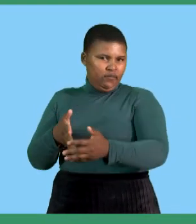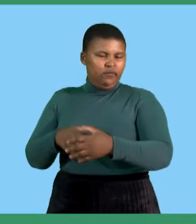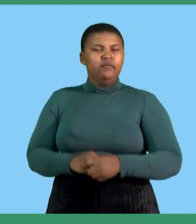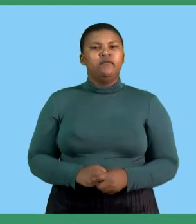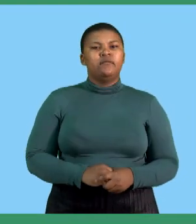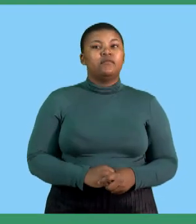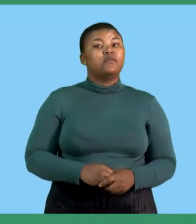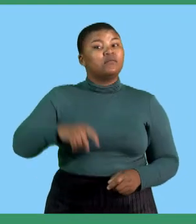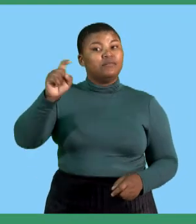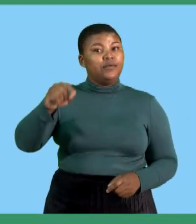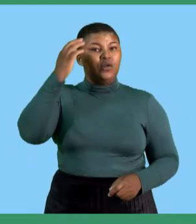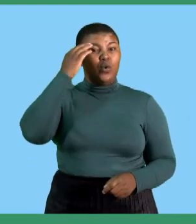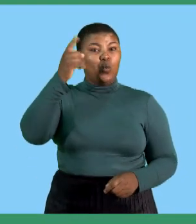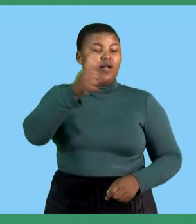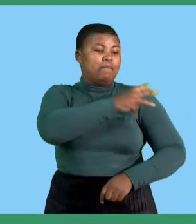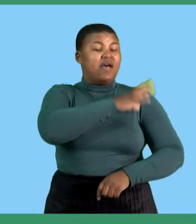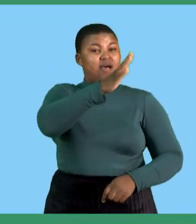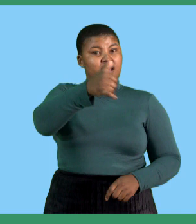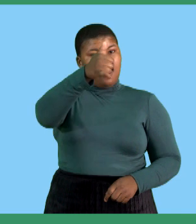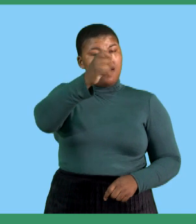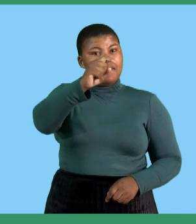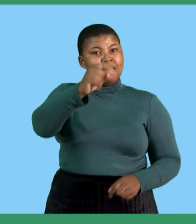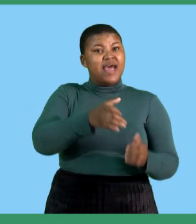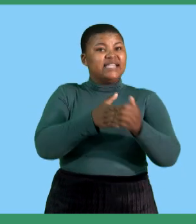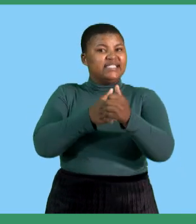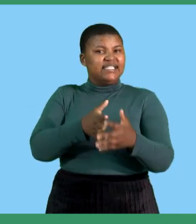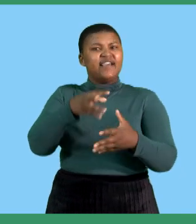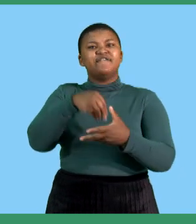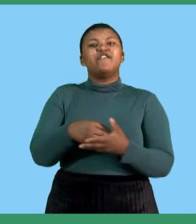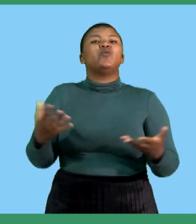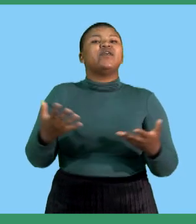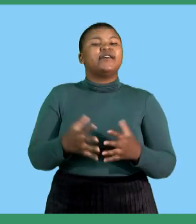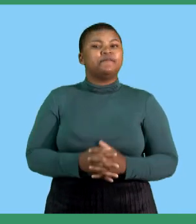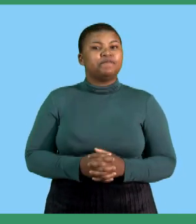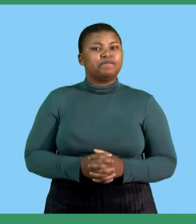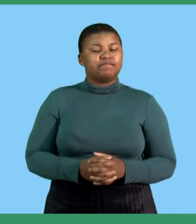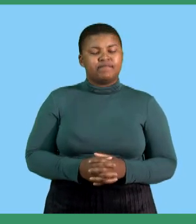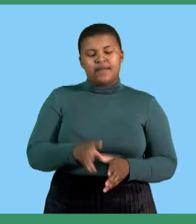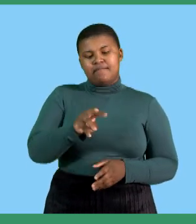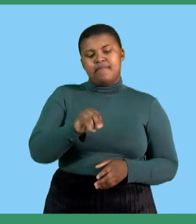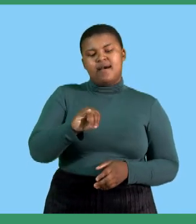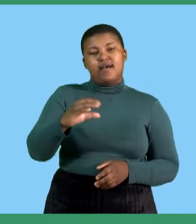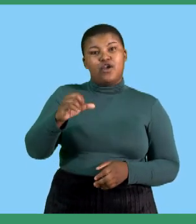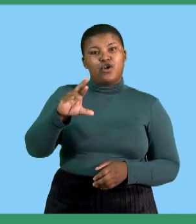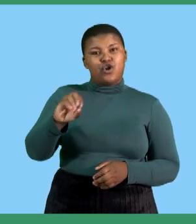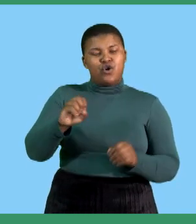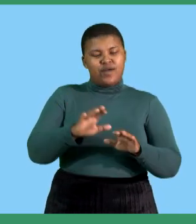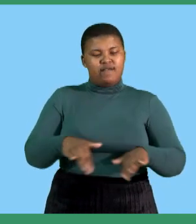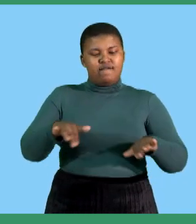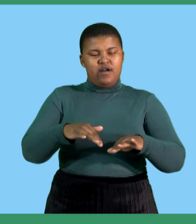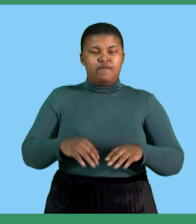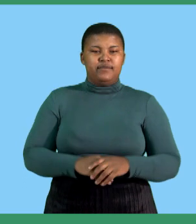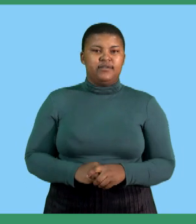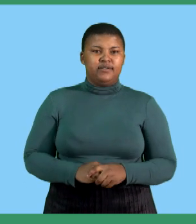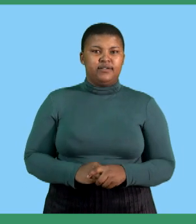and leadership, and then you should know that management and leadership is a component, of course, in the micro